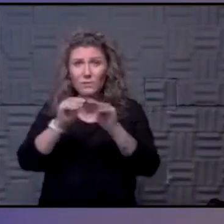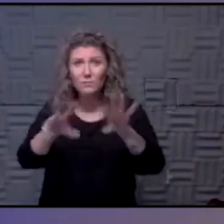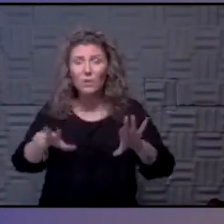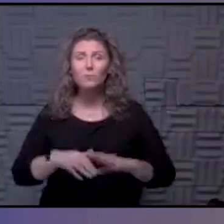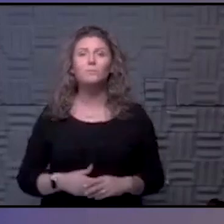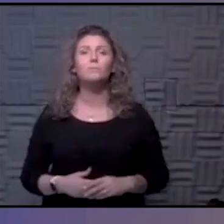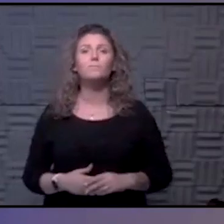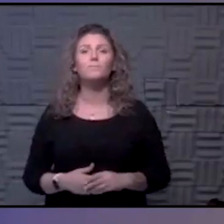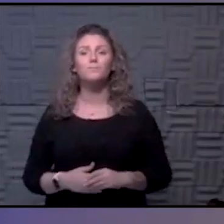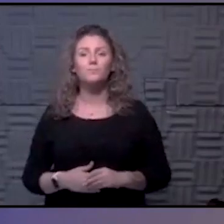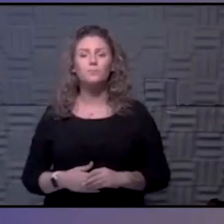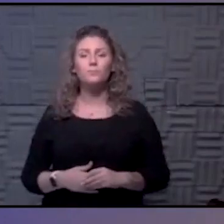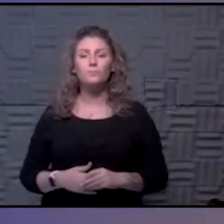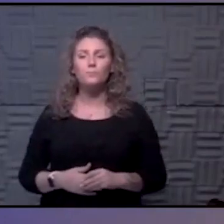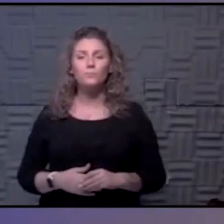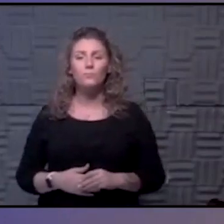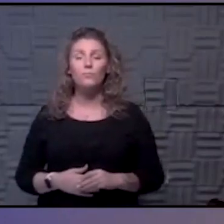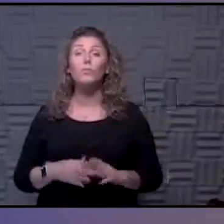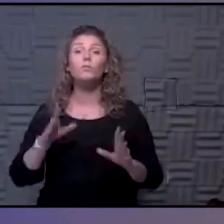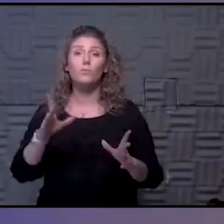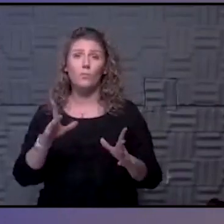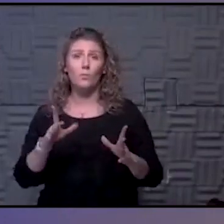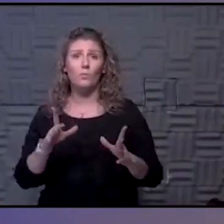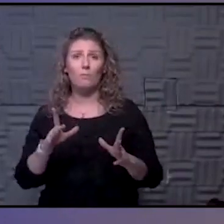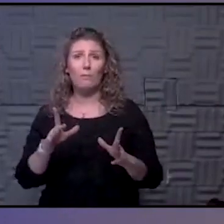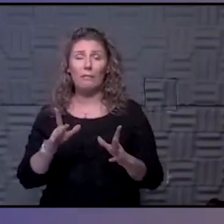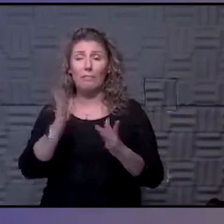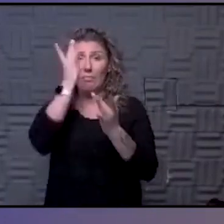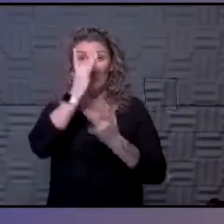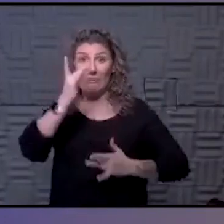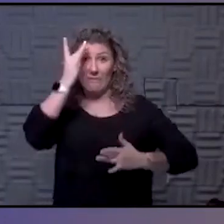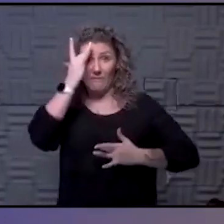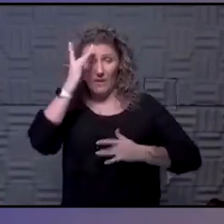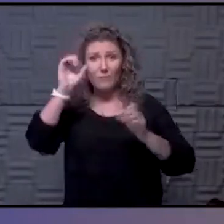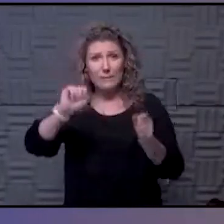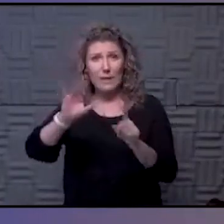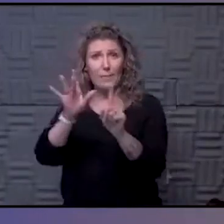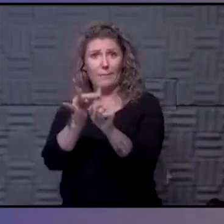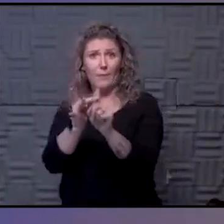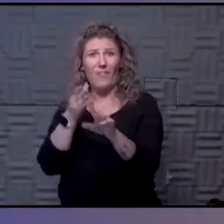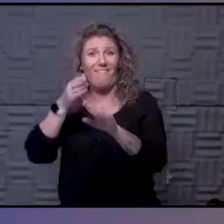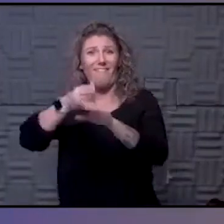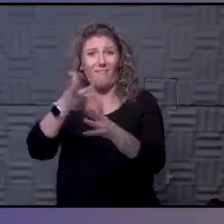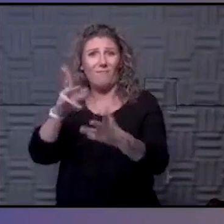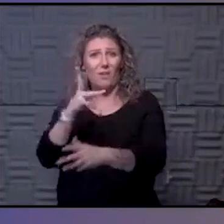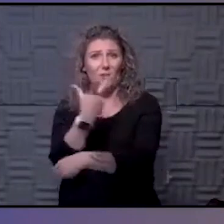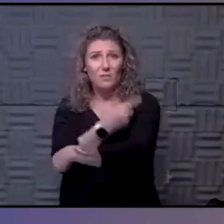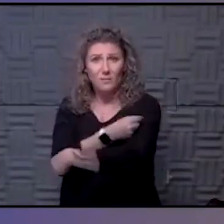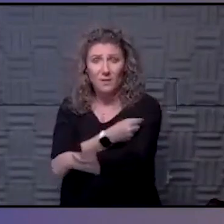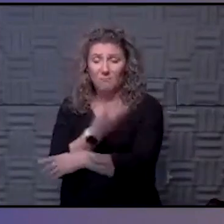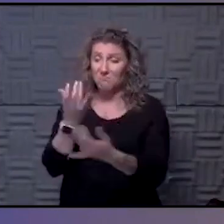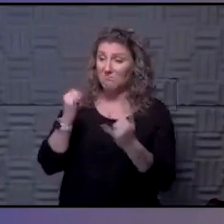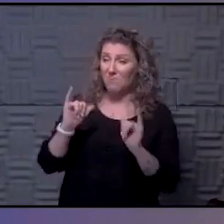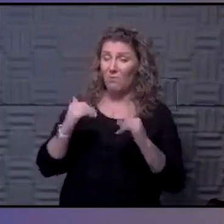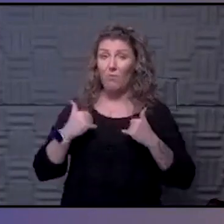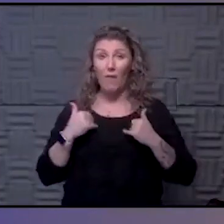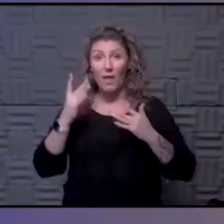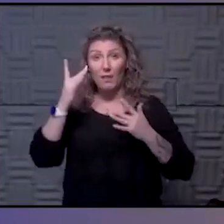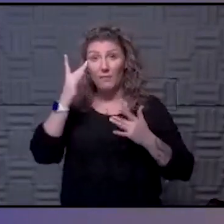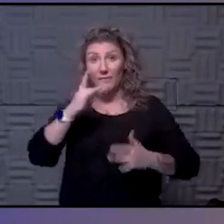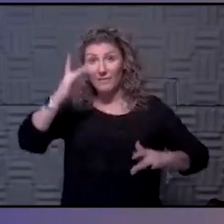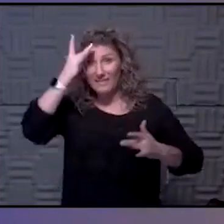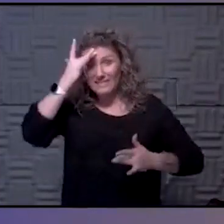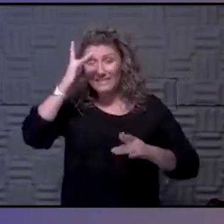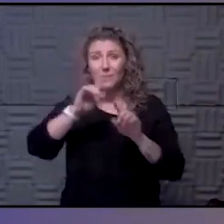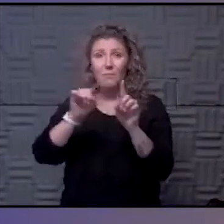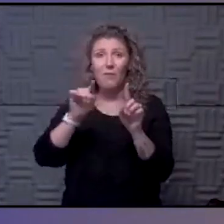So we know that, number one, you can get infected with the virus after receiving vaccination. You can still have disease, but that disease